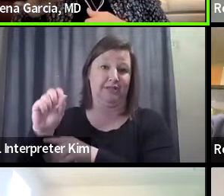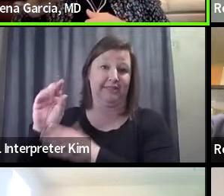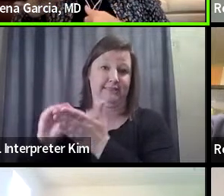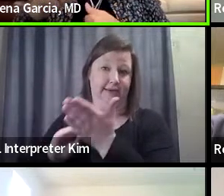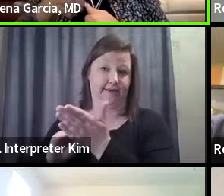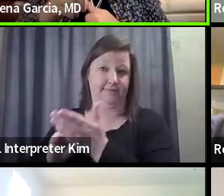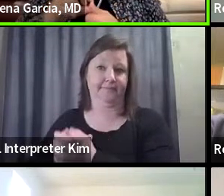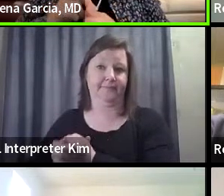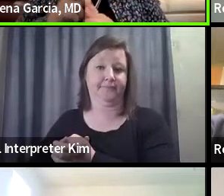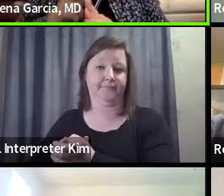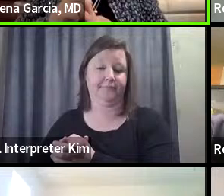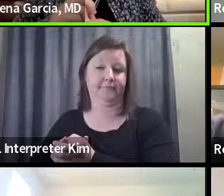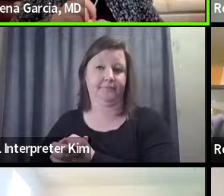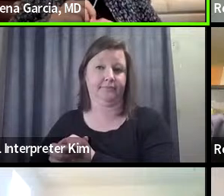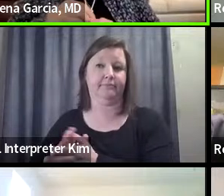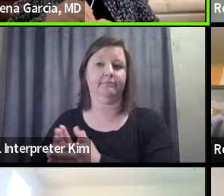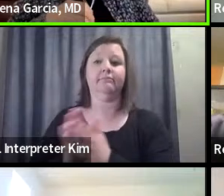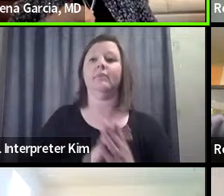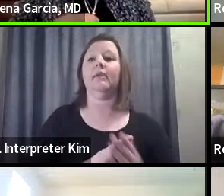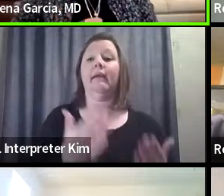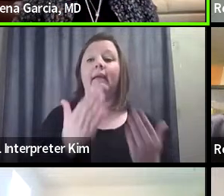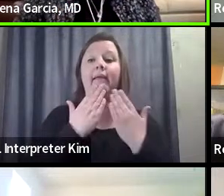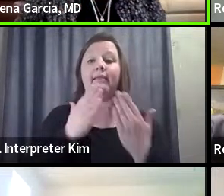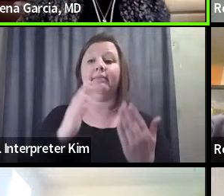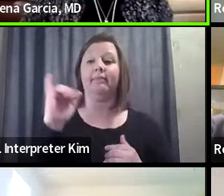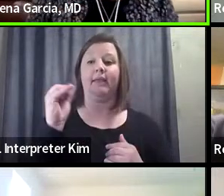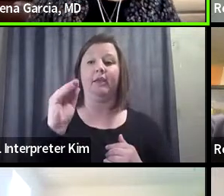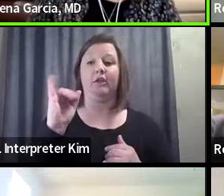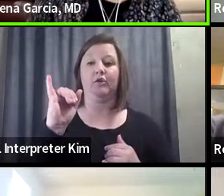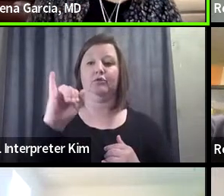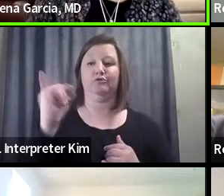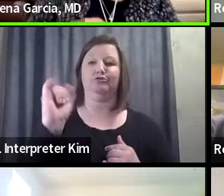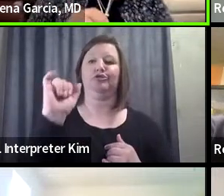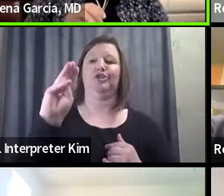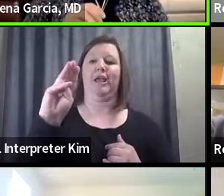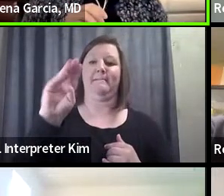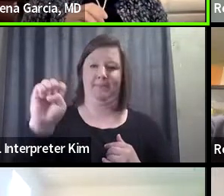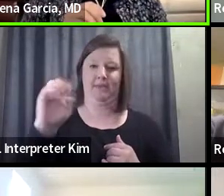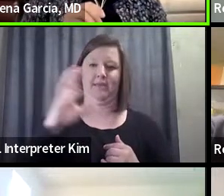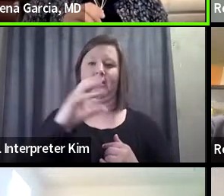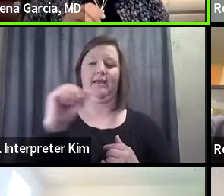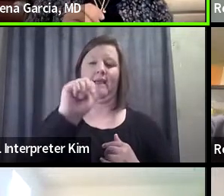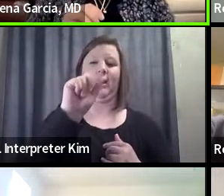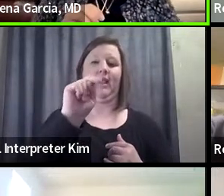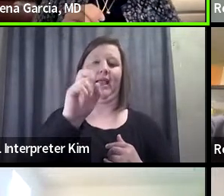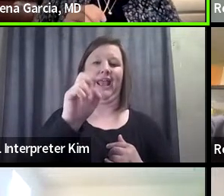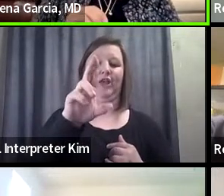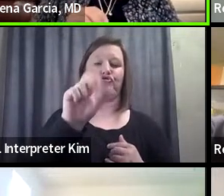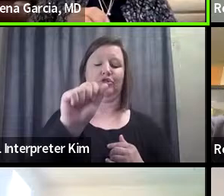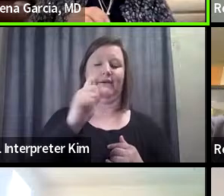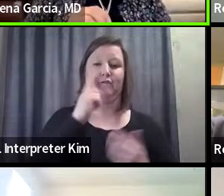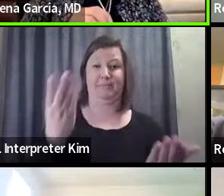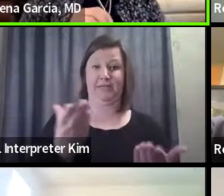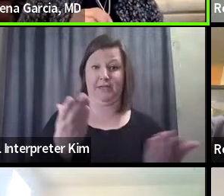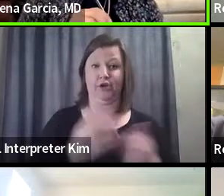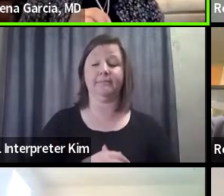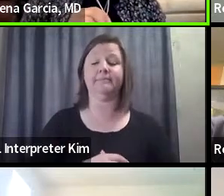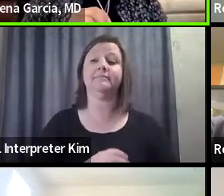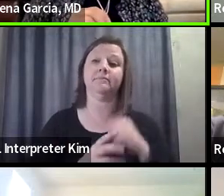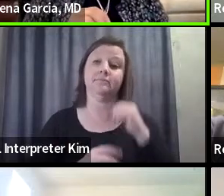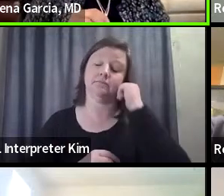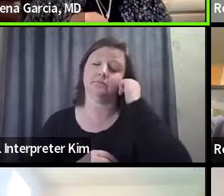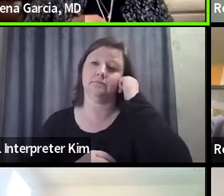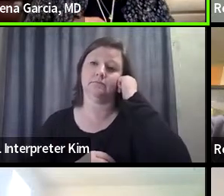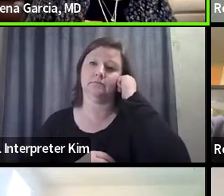Thank you, Andrea. Thank you, Jamie and Andrea, so much for being here and for the work. Okay, I would like